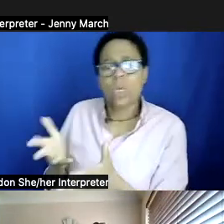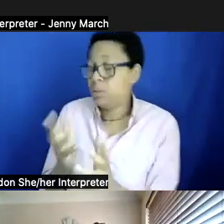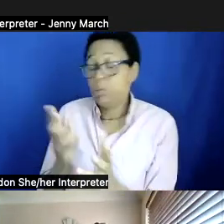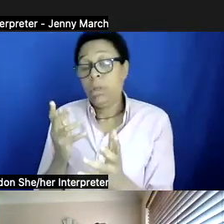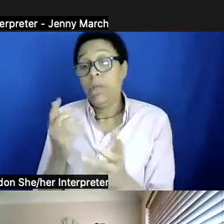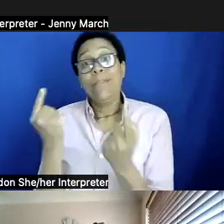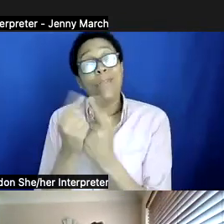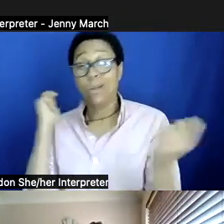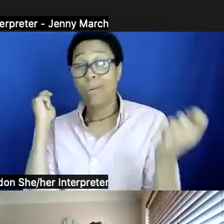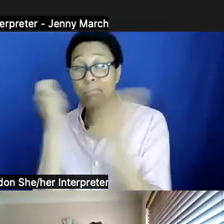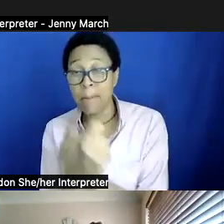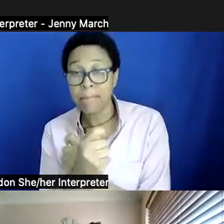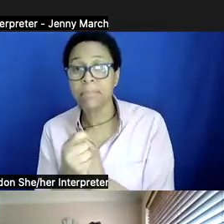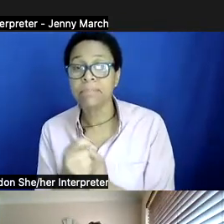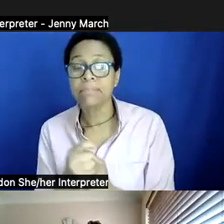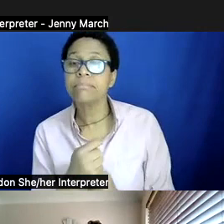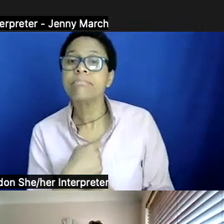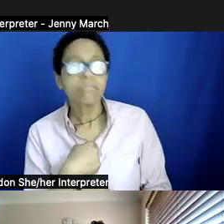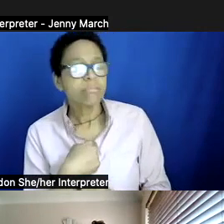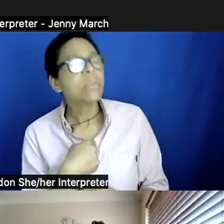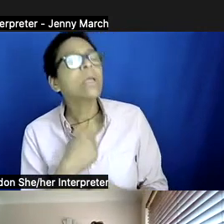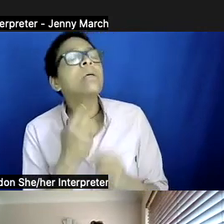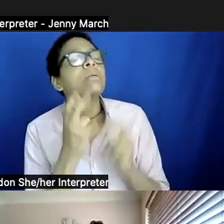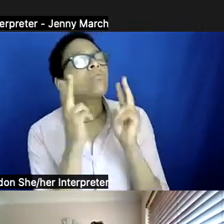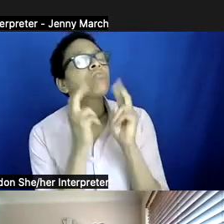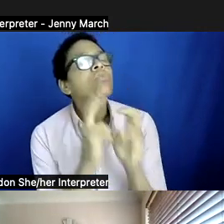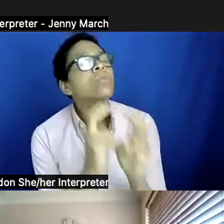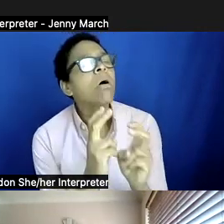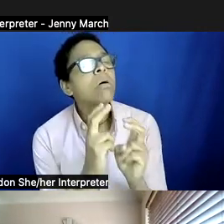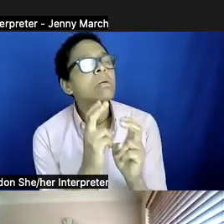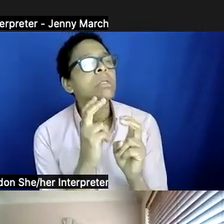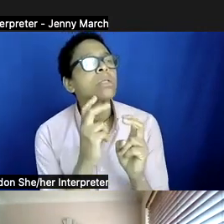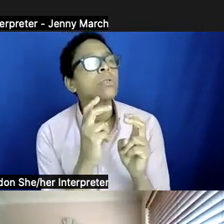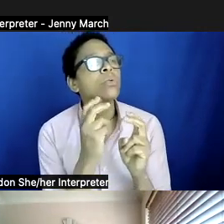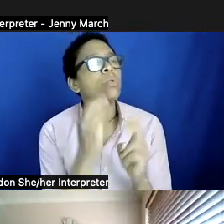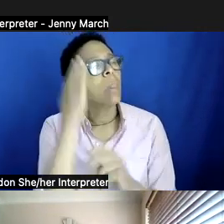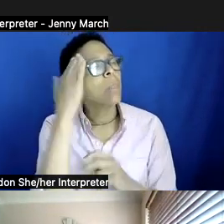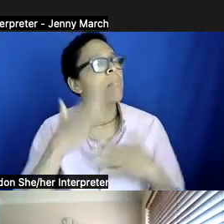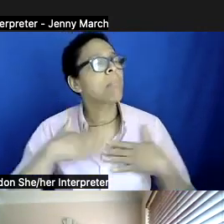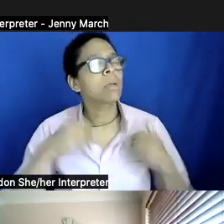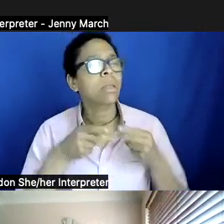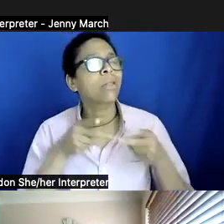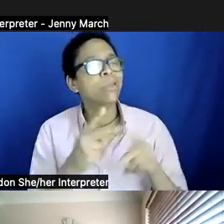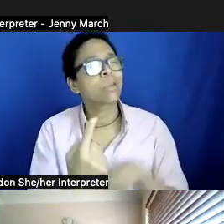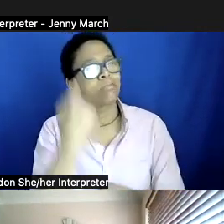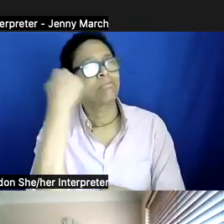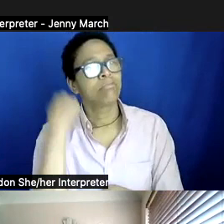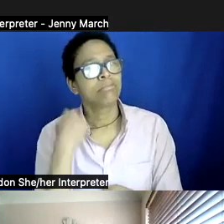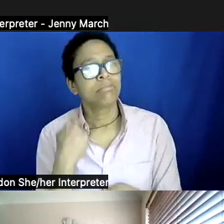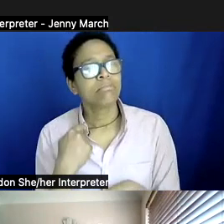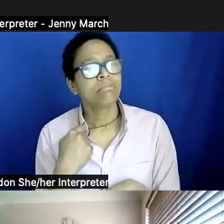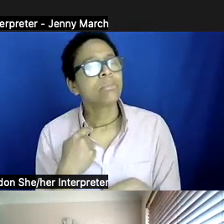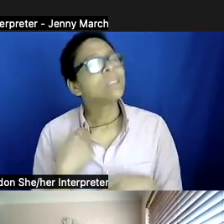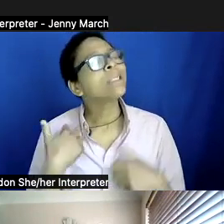look at the history, but I did do some research into the history of the mental health system, and that revealed quite interesting things about how women were